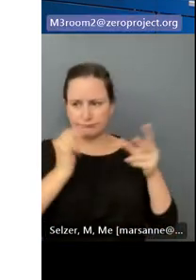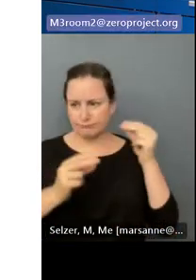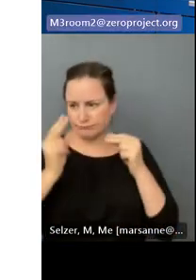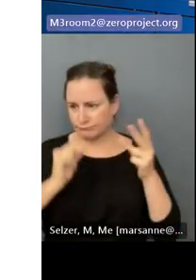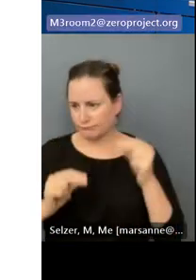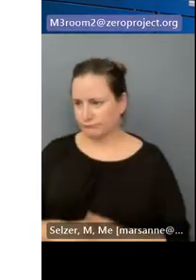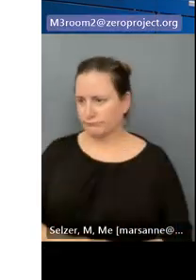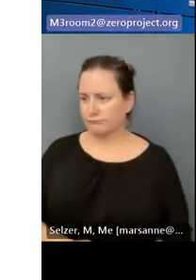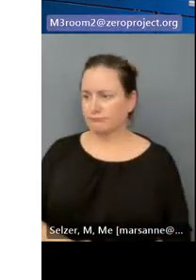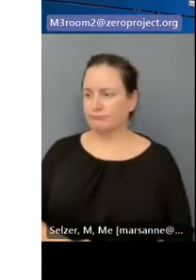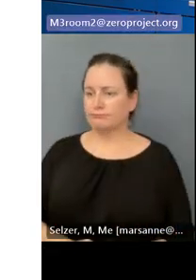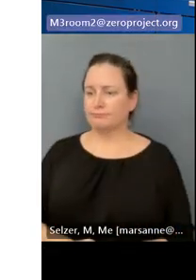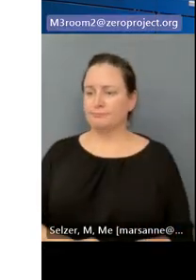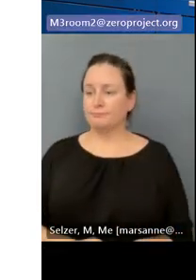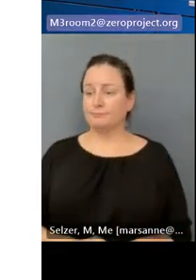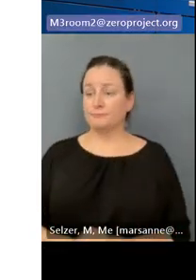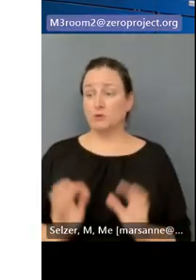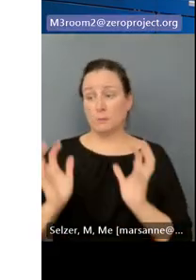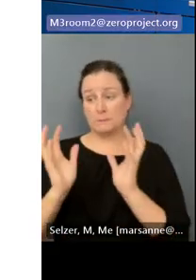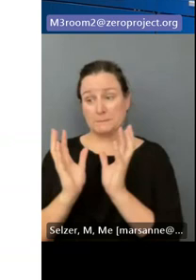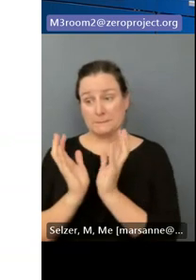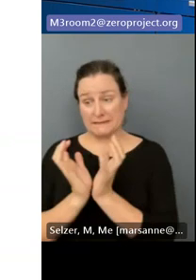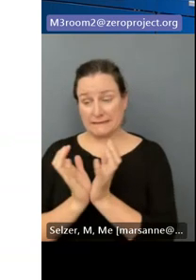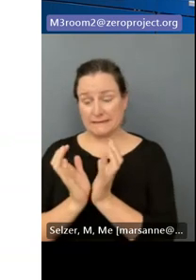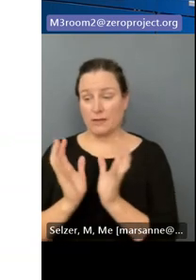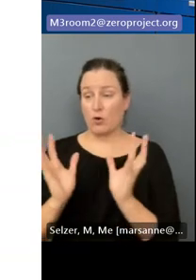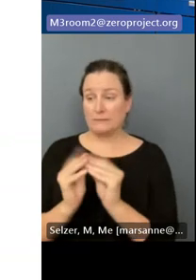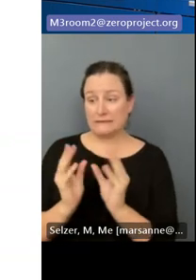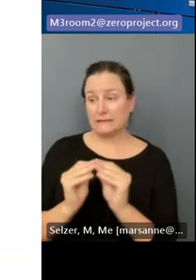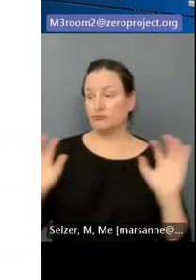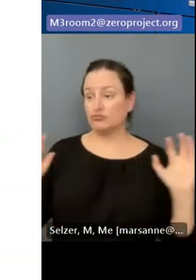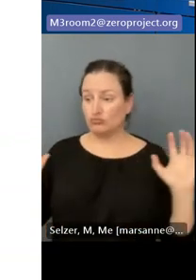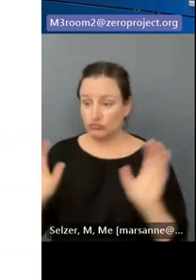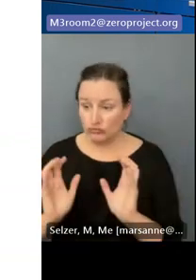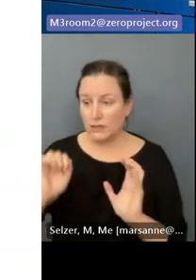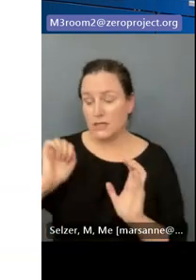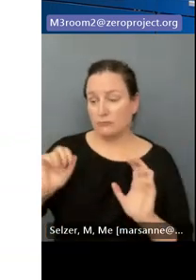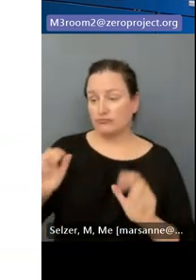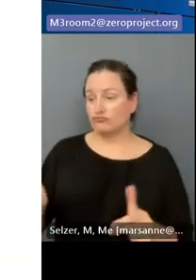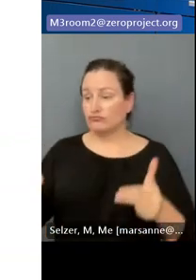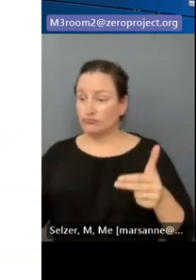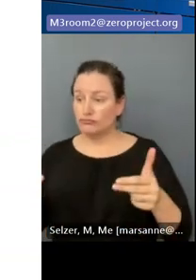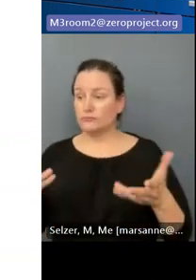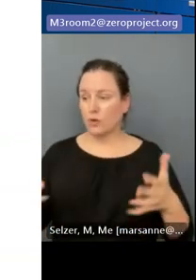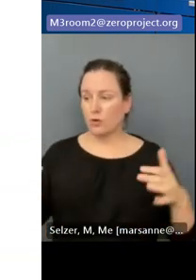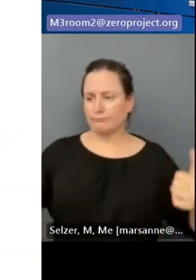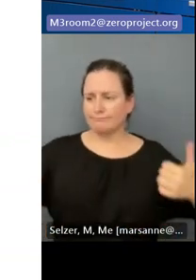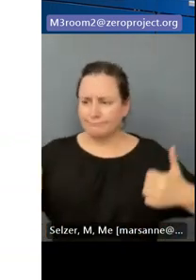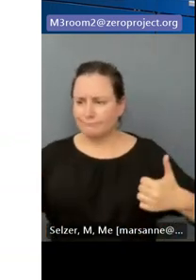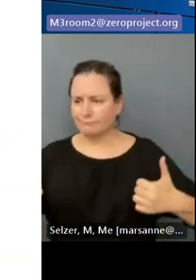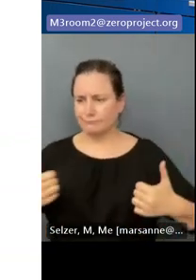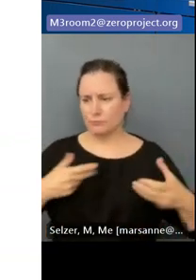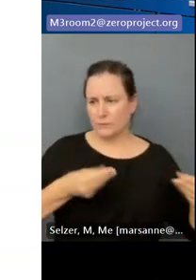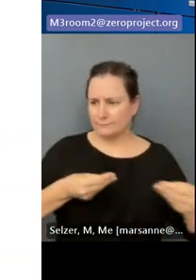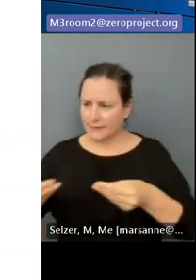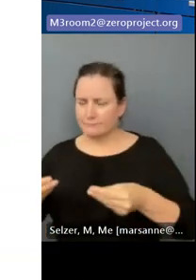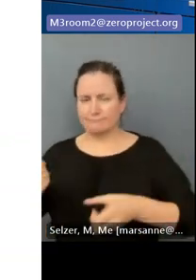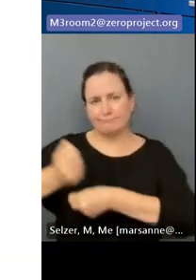But I think as the innovation, more than one decade learning with the